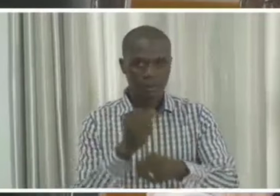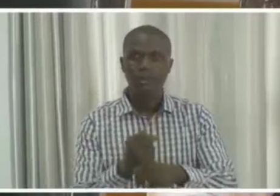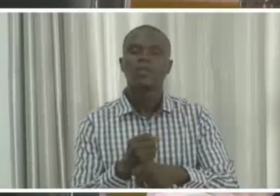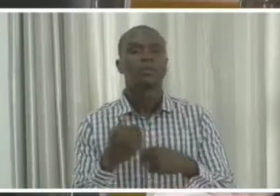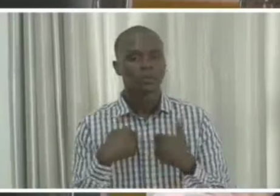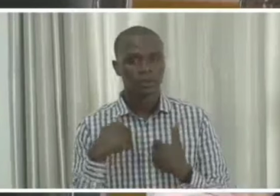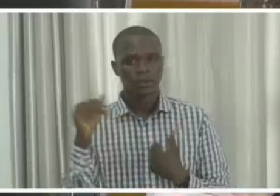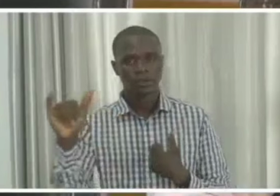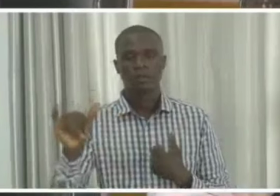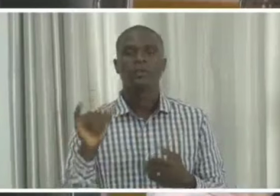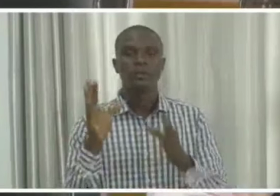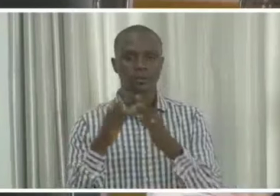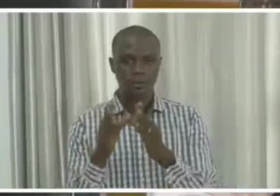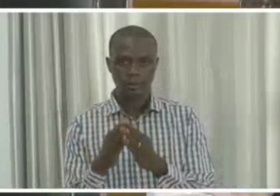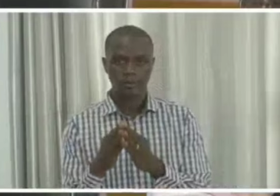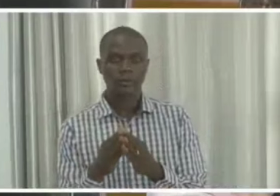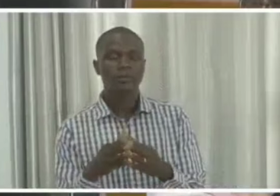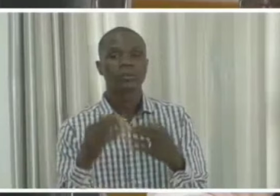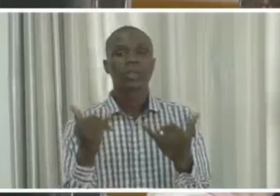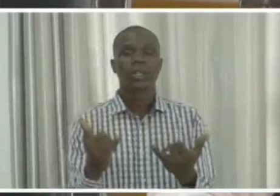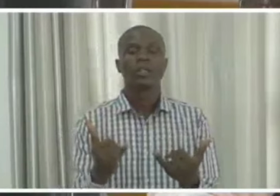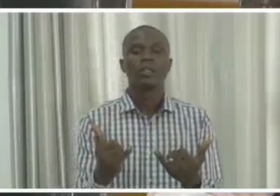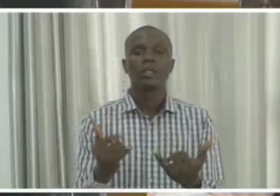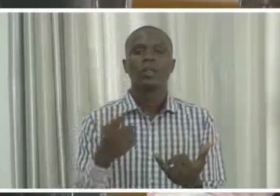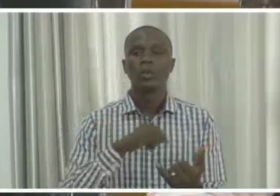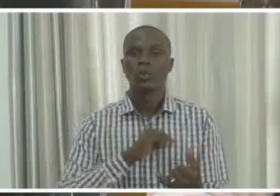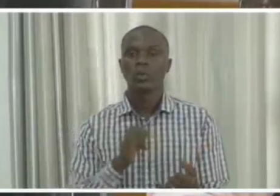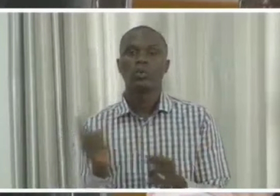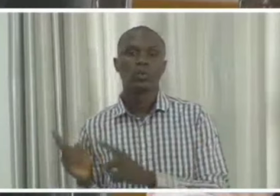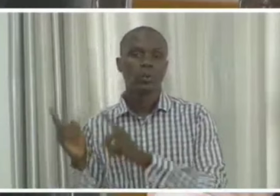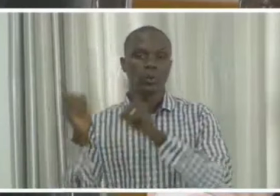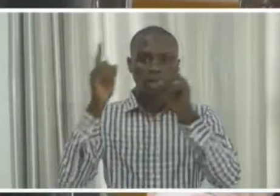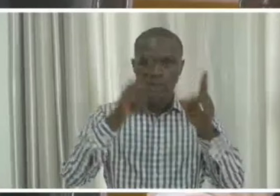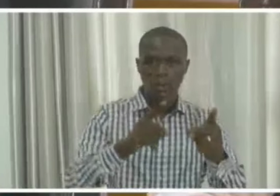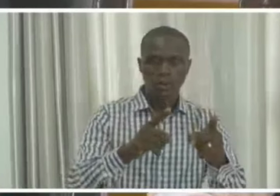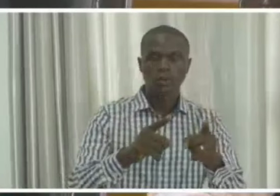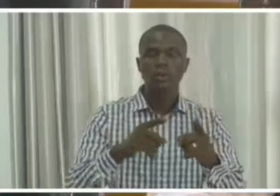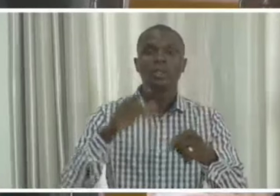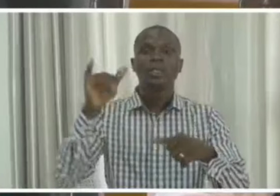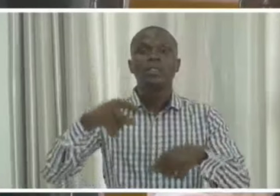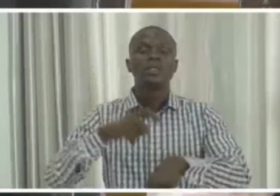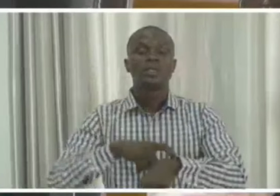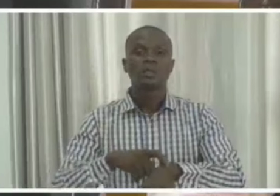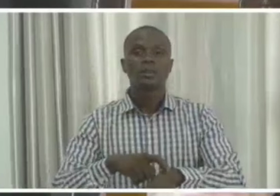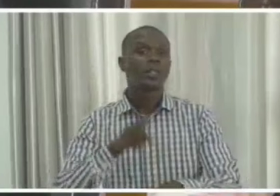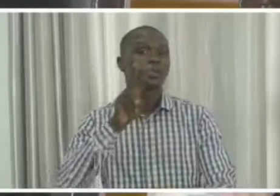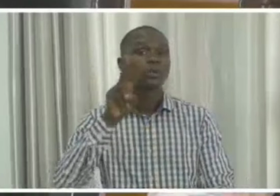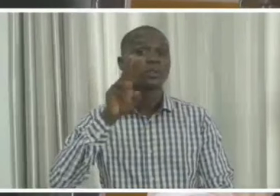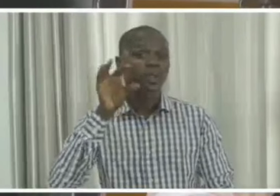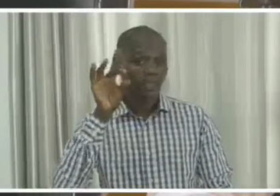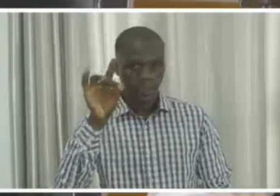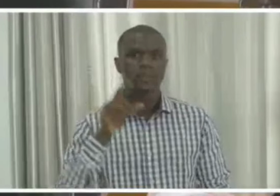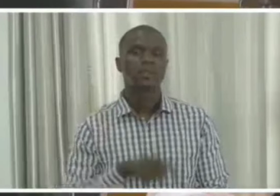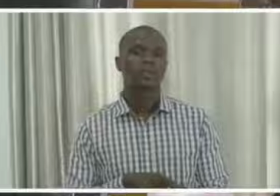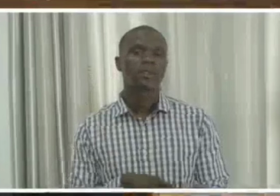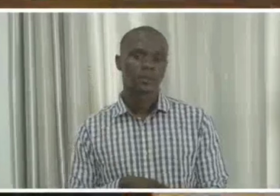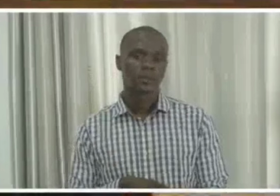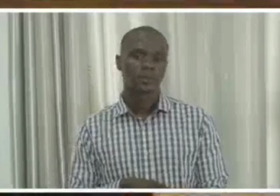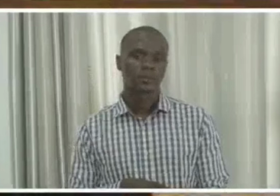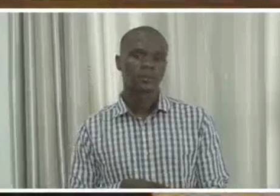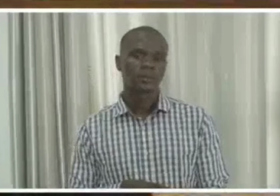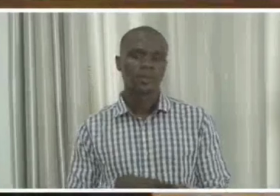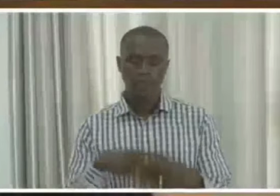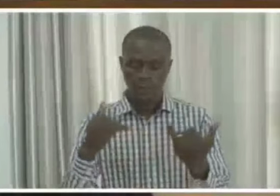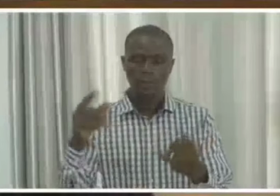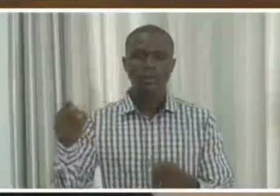the 28th term this way than the OLA. So now they call it COP 28. So each convention gets in your COP where they all